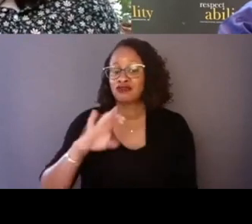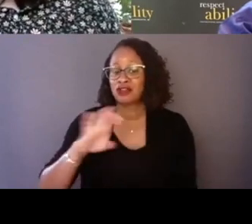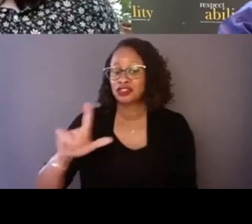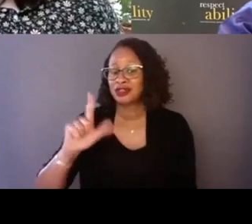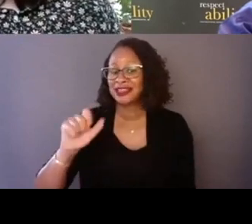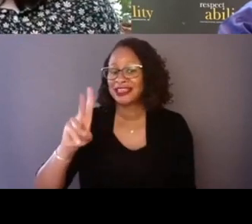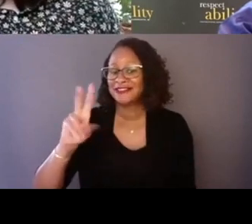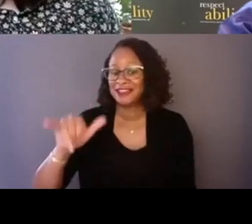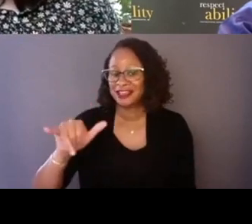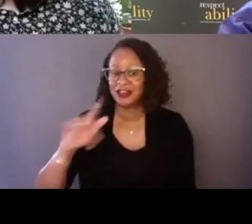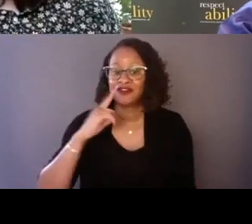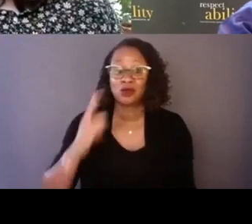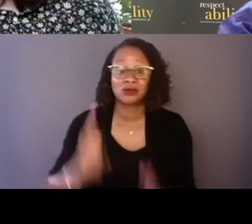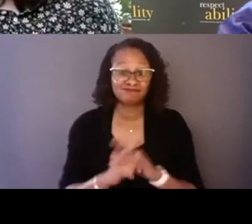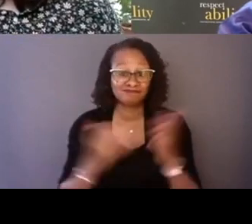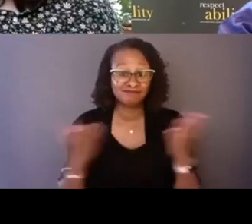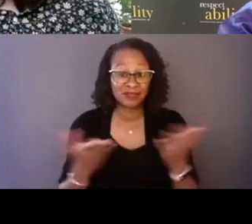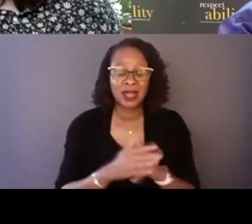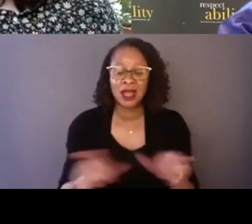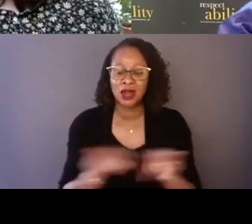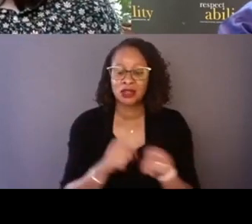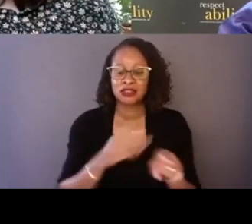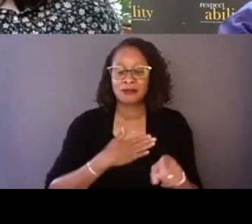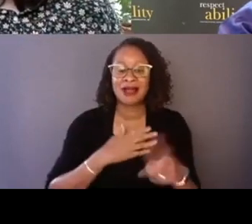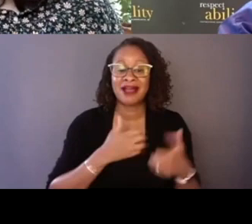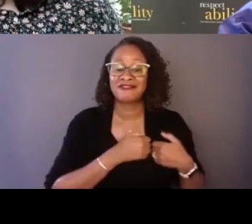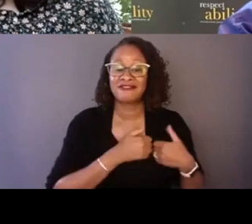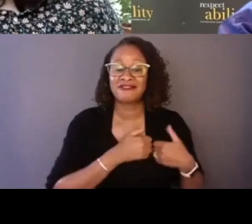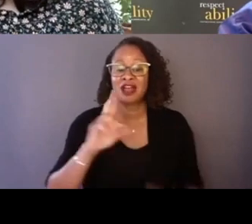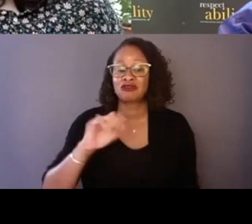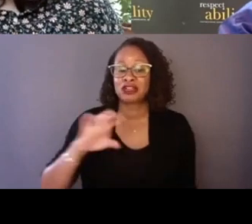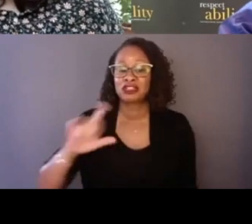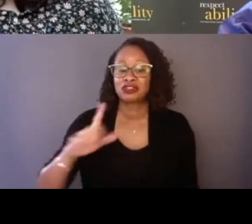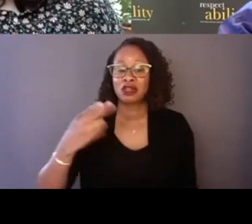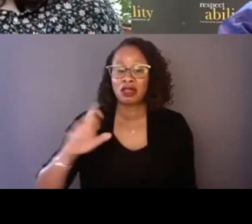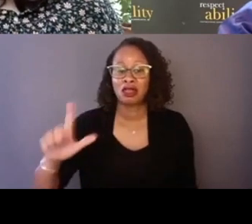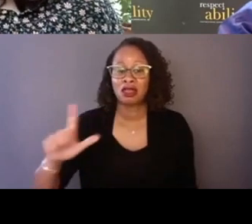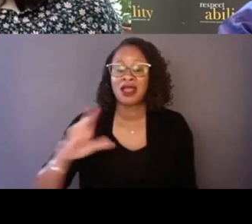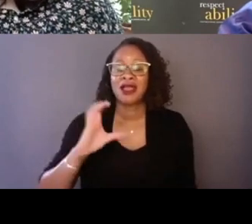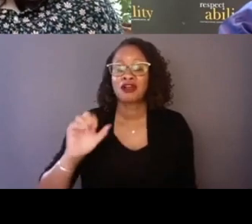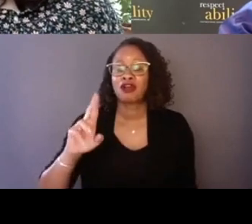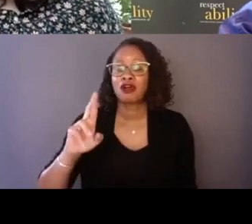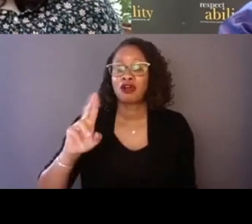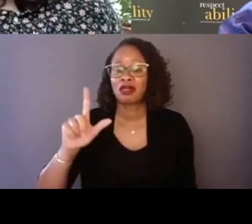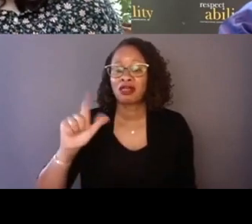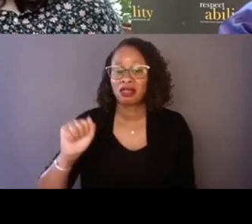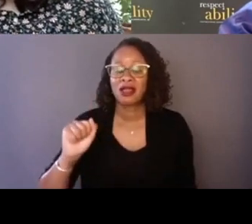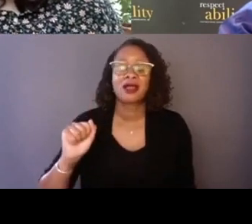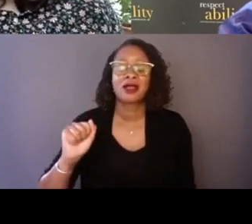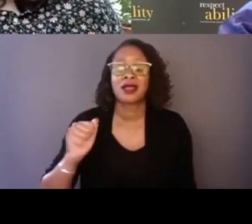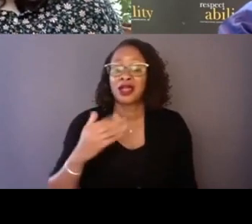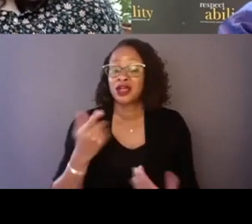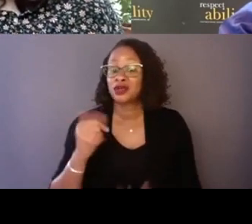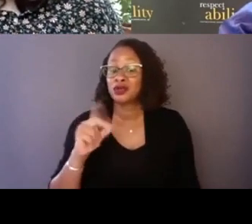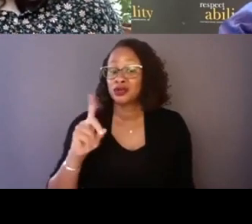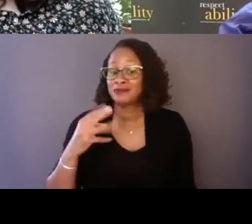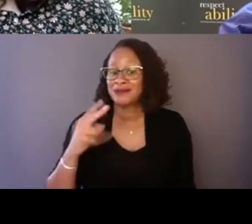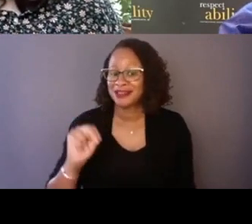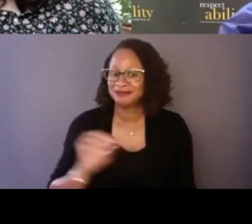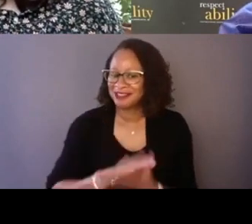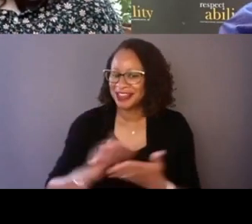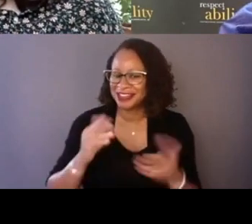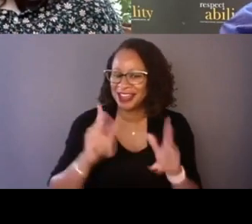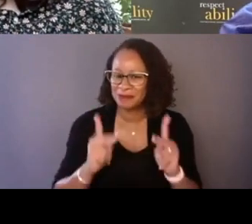being here. And also my dear friends, Rachel Hall and Carly Goodman. It's nice to have a cheering section.